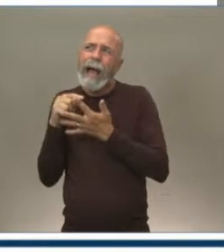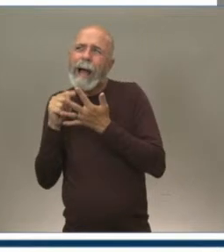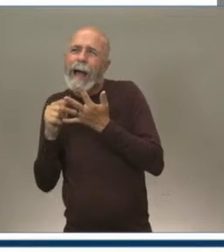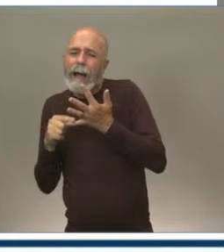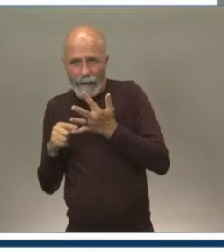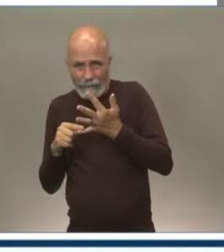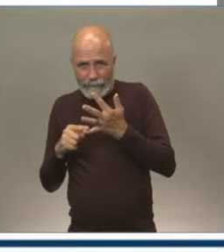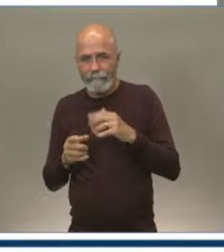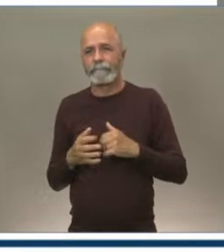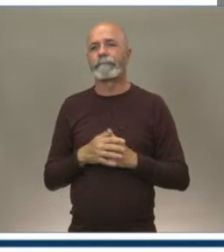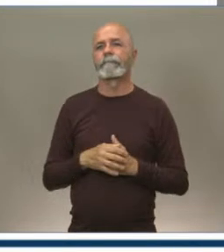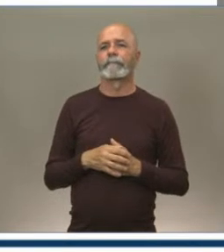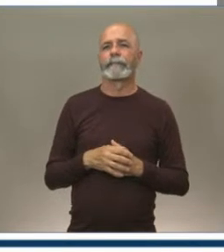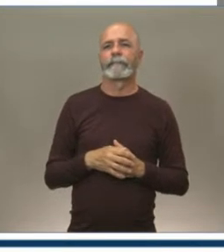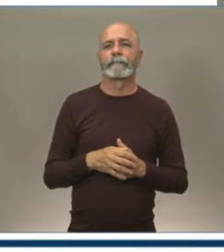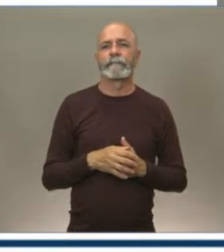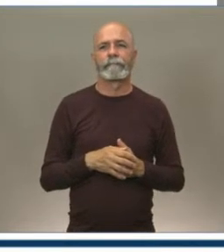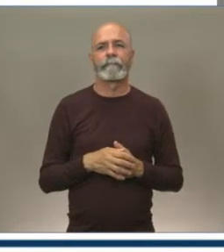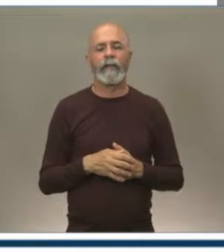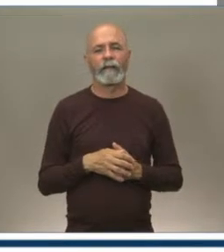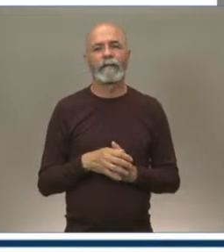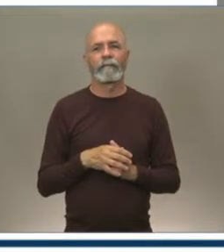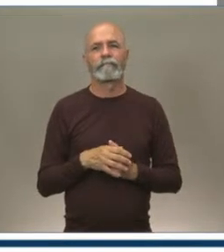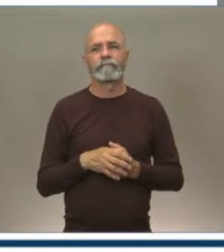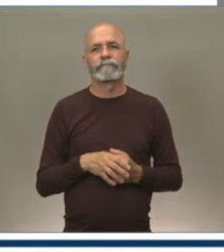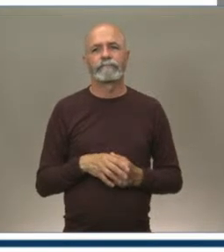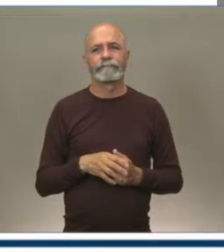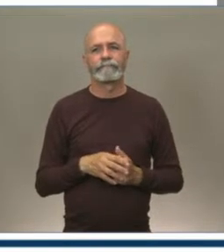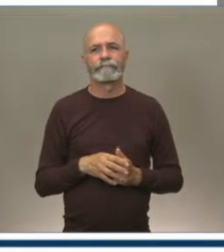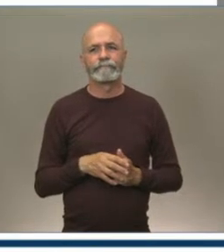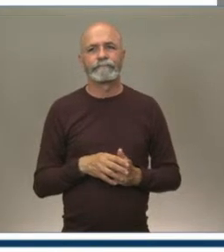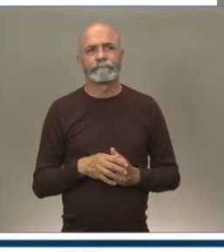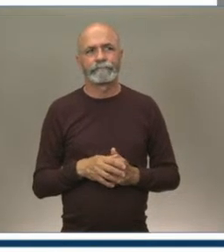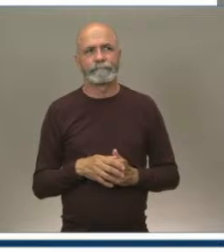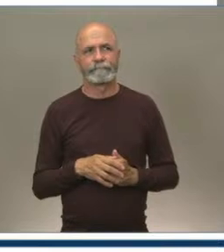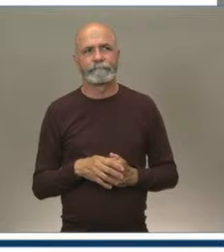what's happening in that very specific local geographic area of the